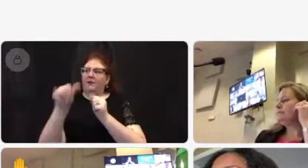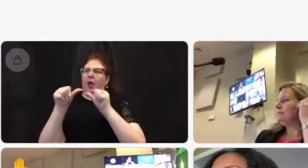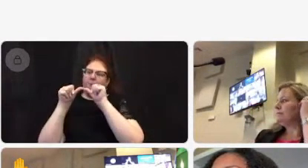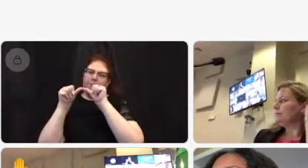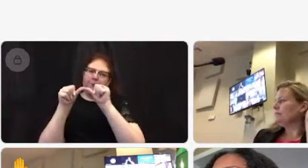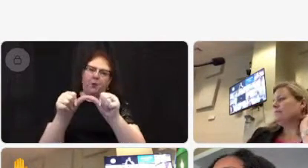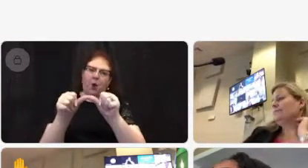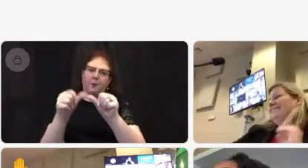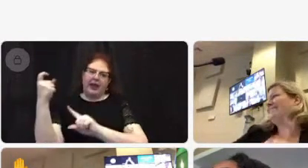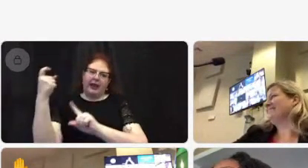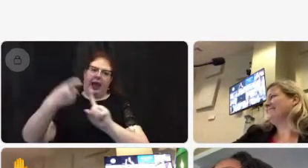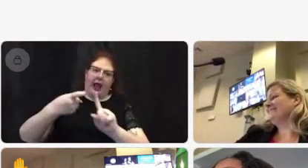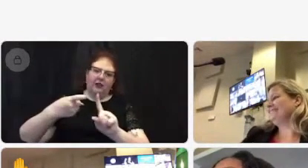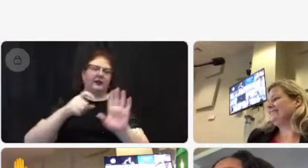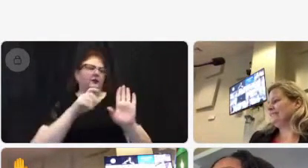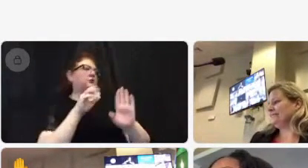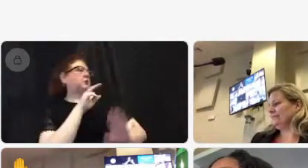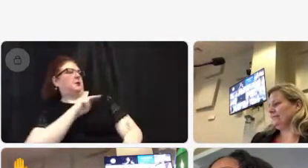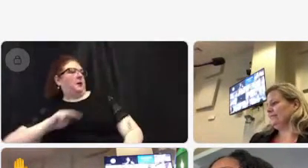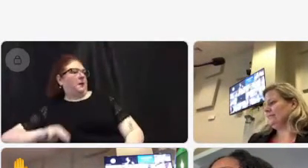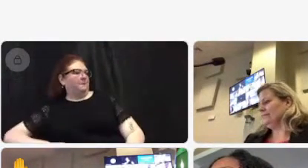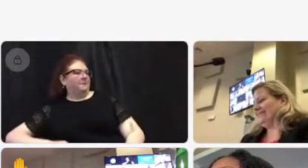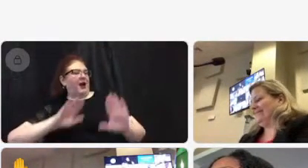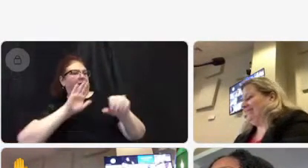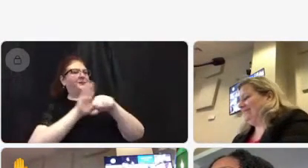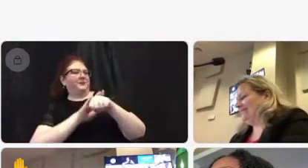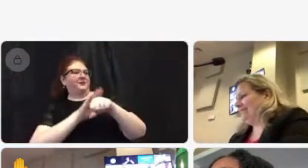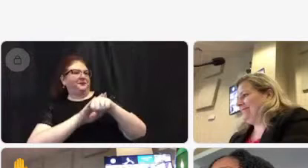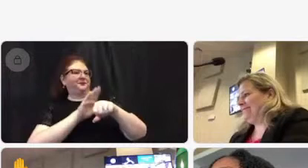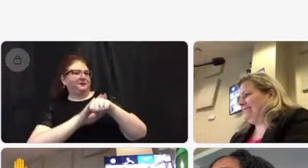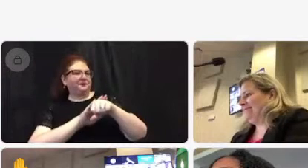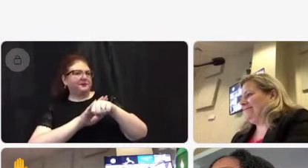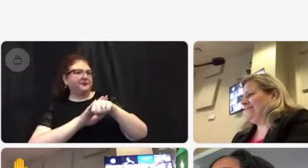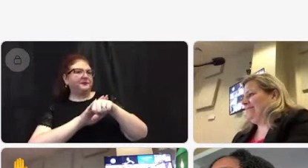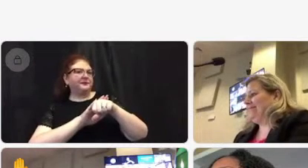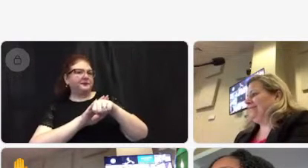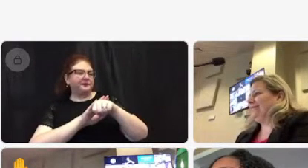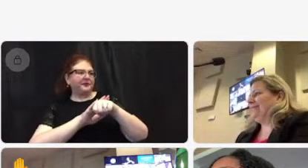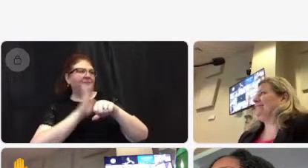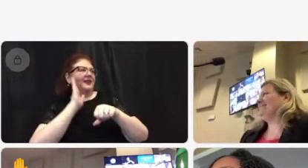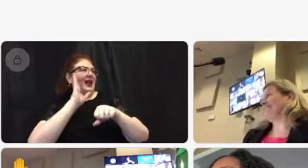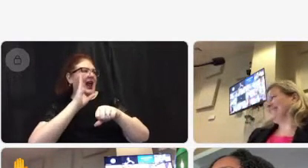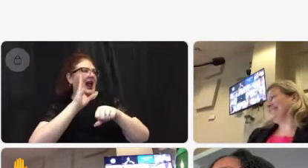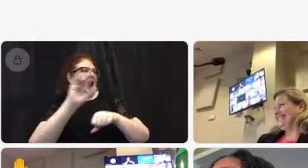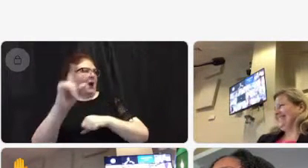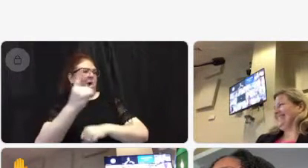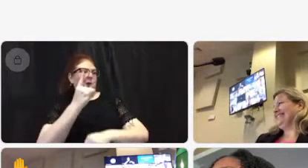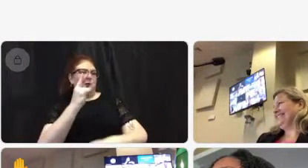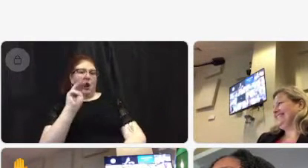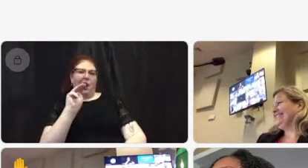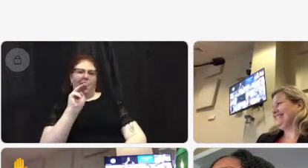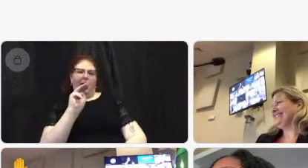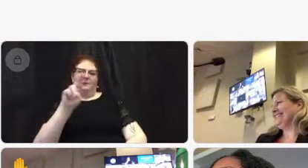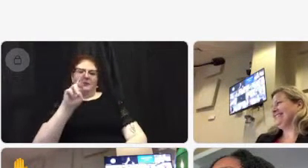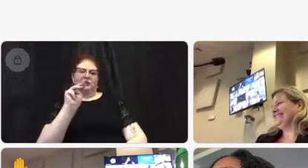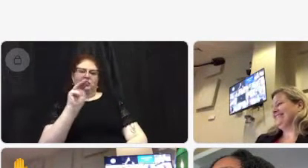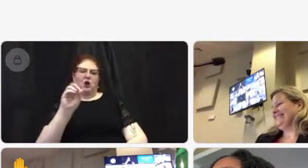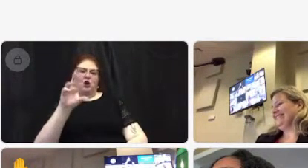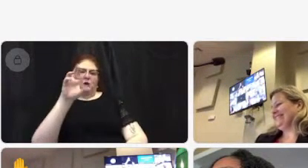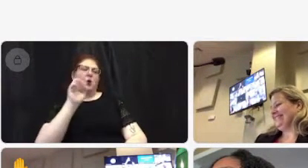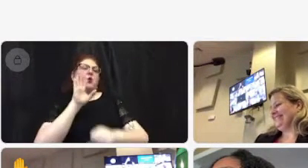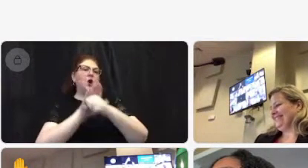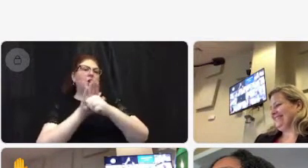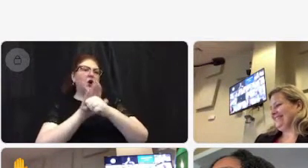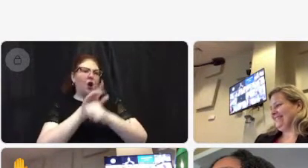just caution you on it, and as I will bring up our dear friend Bruce Moore, he would caution you on all of this. You